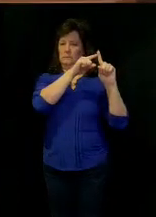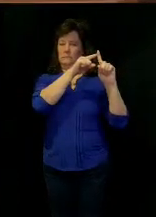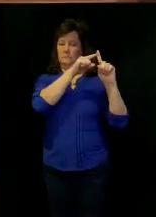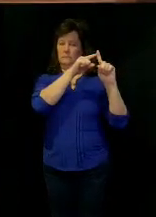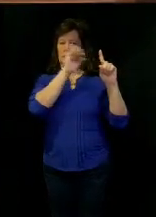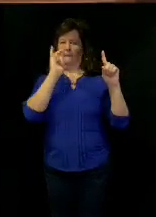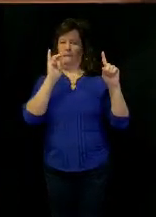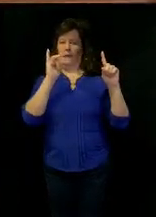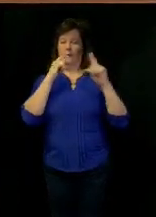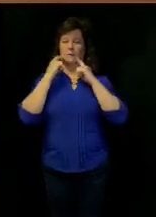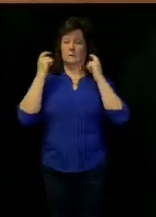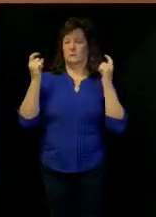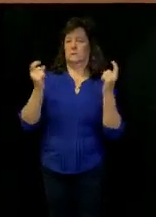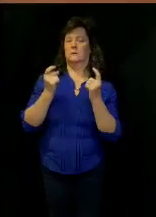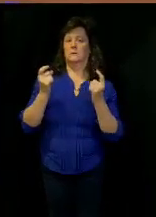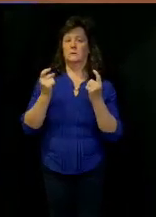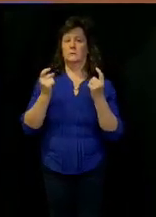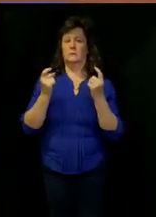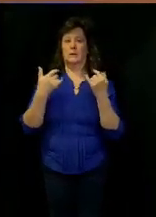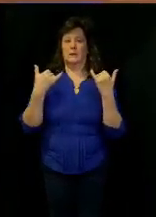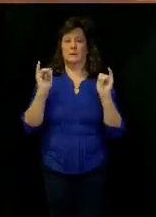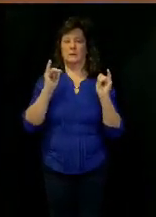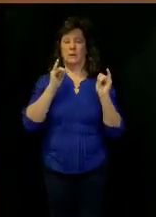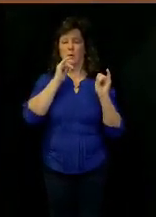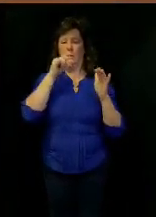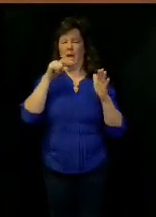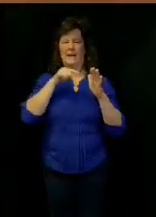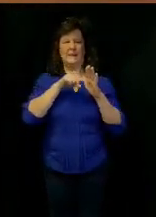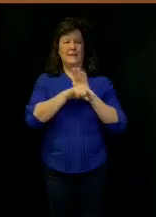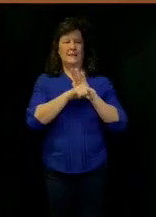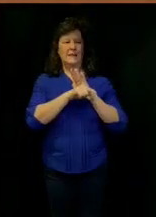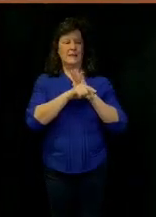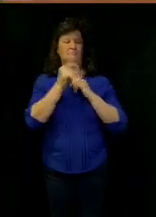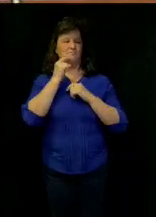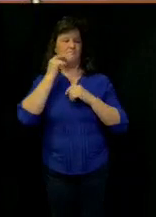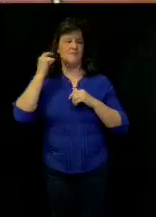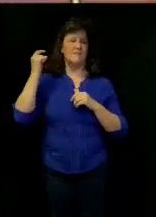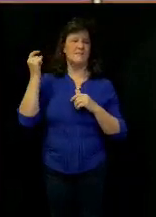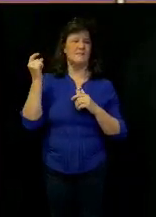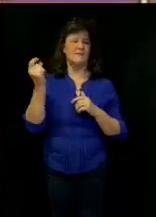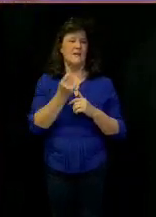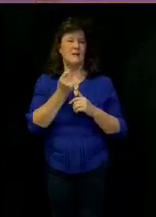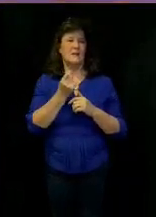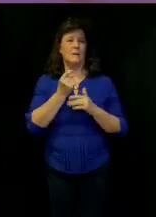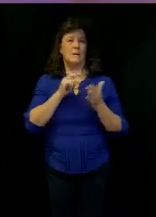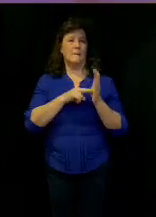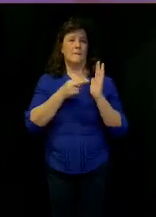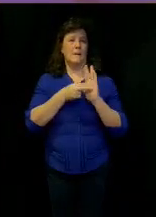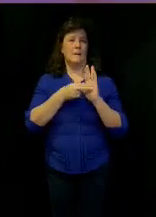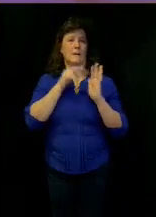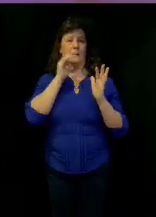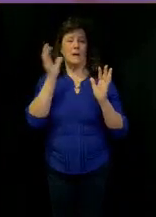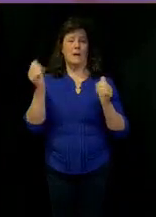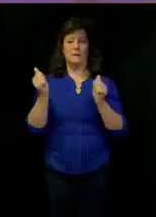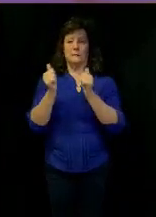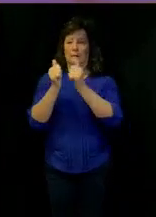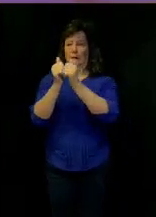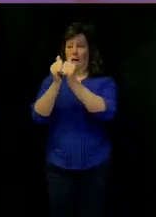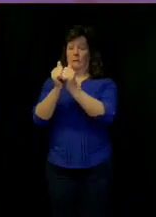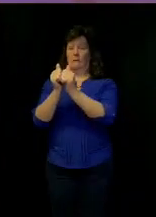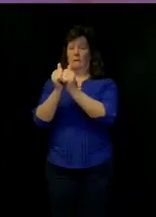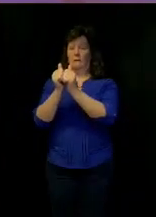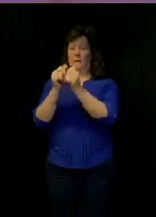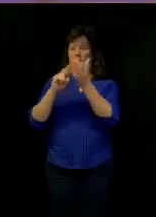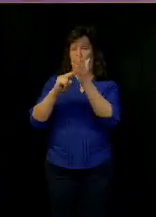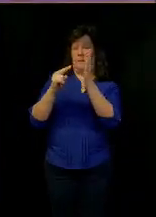it's accurate, but it's still not deep enough. The word sin or hamartia means not to be together with. It actually means